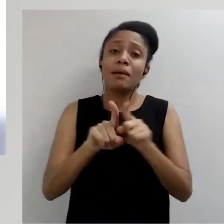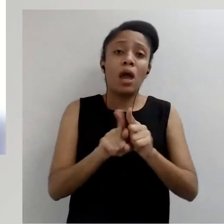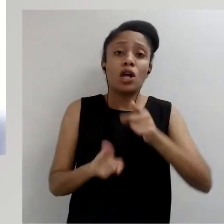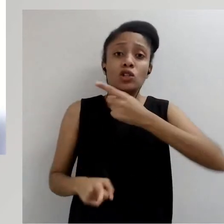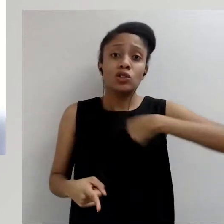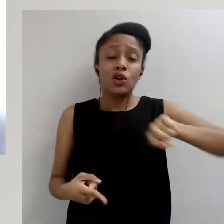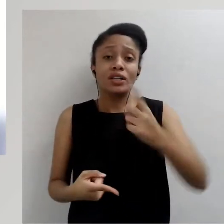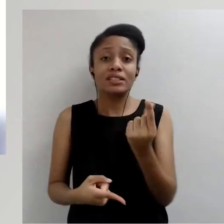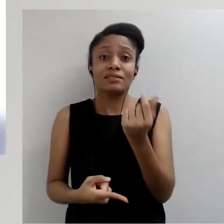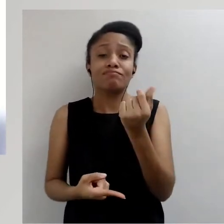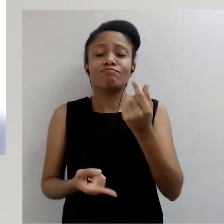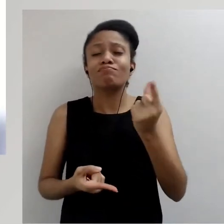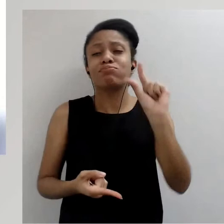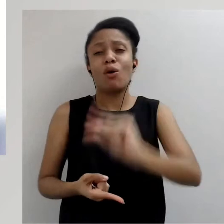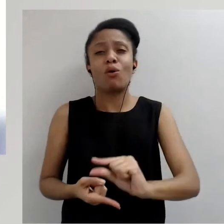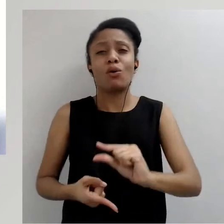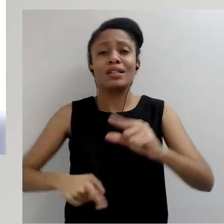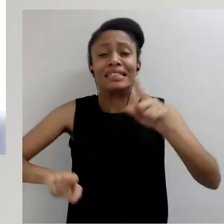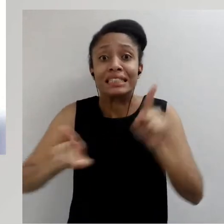to